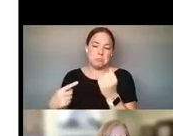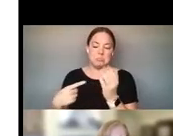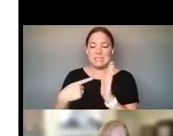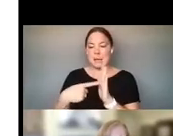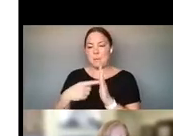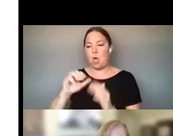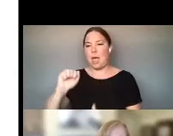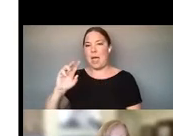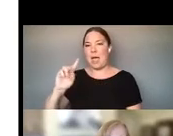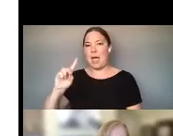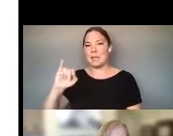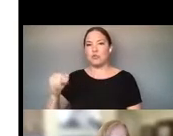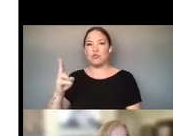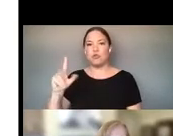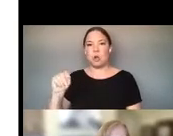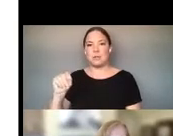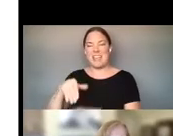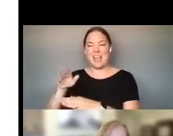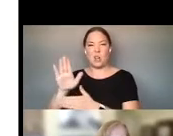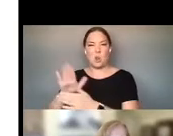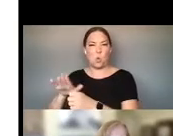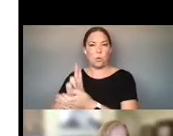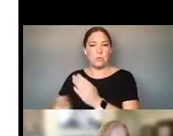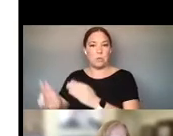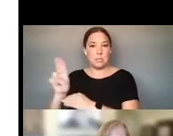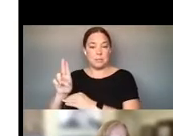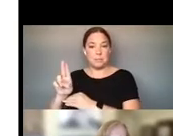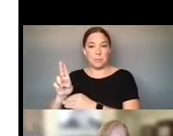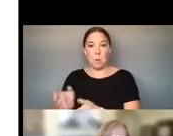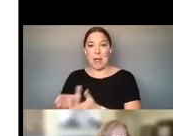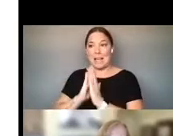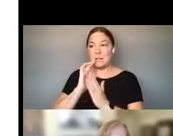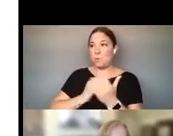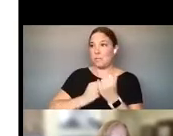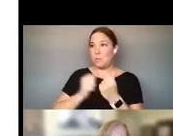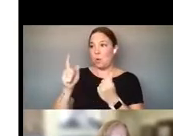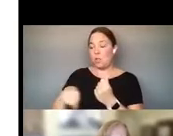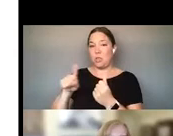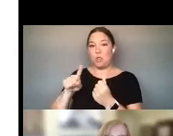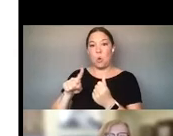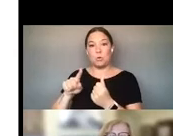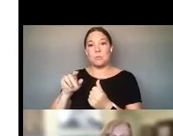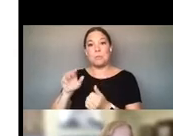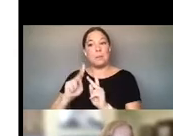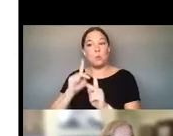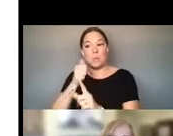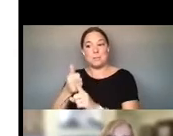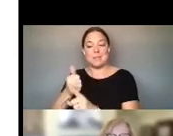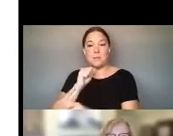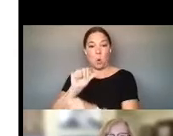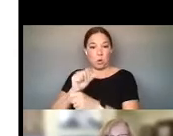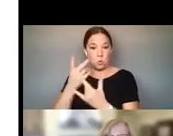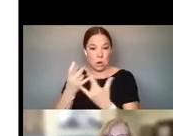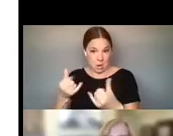would asking for salary support for these furloughed faculty members be allowed? It would be